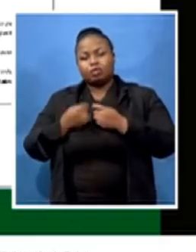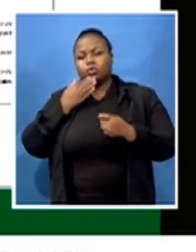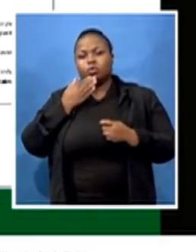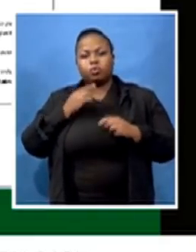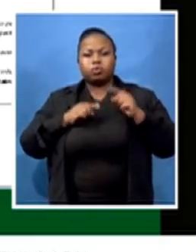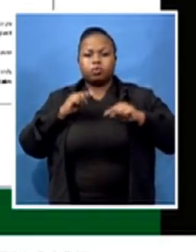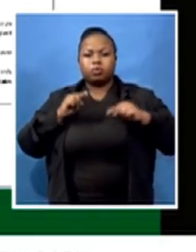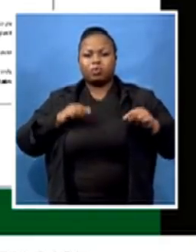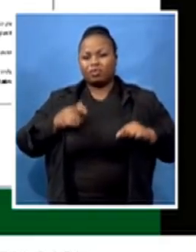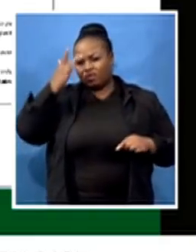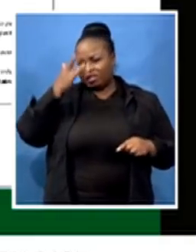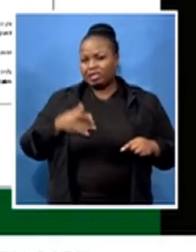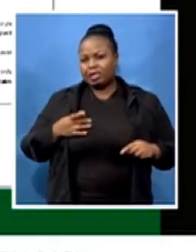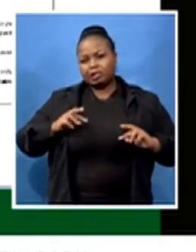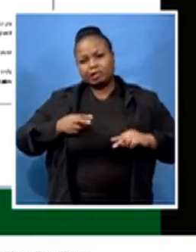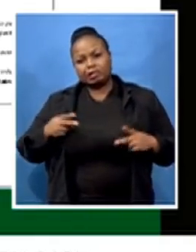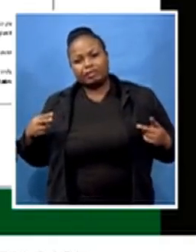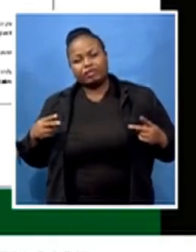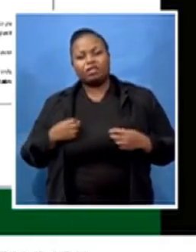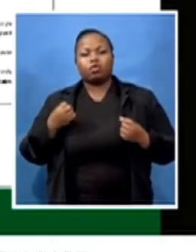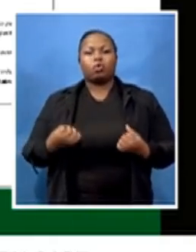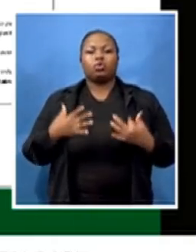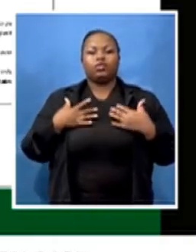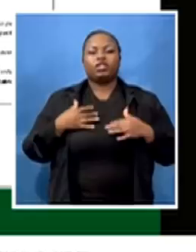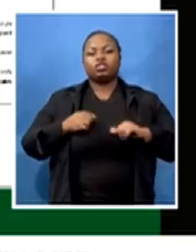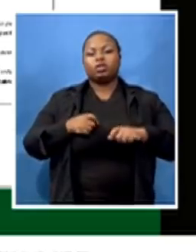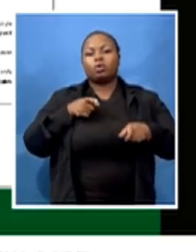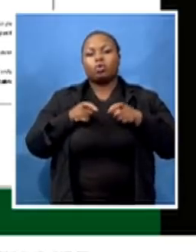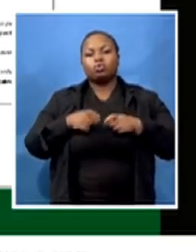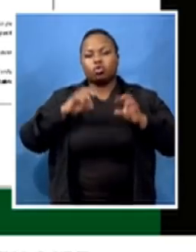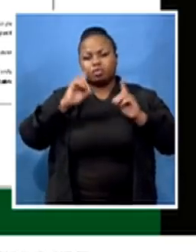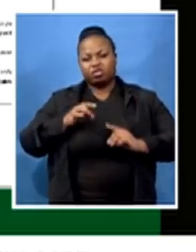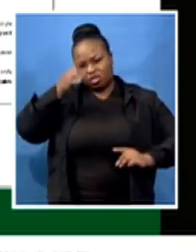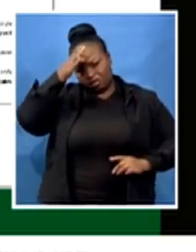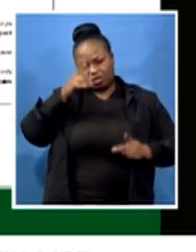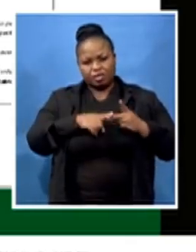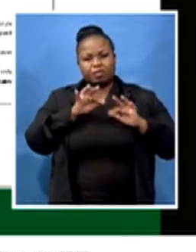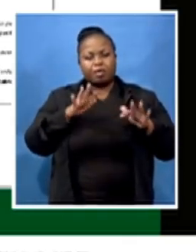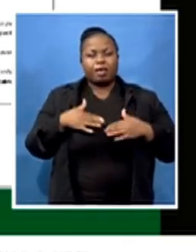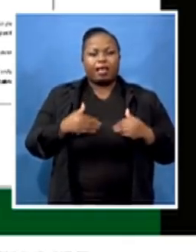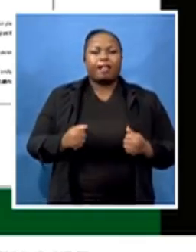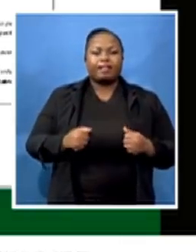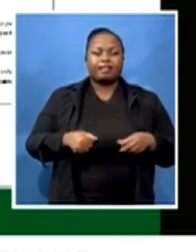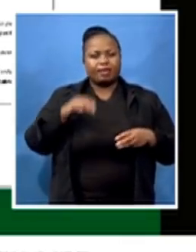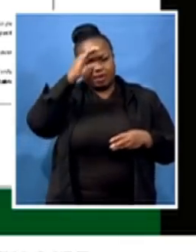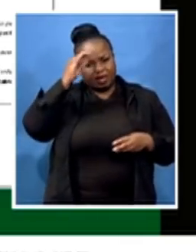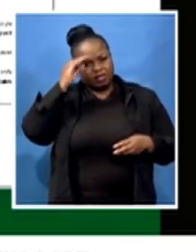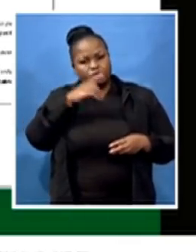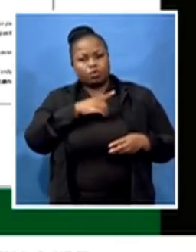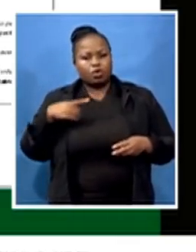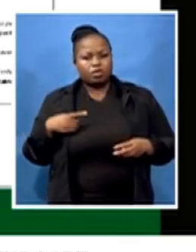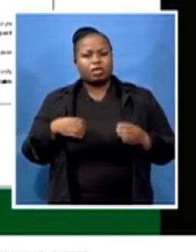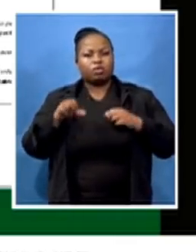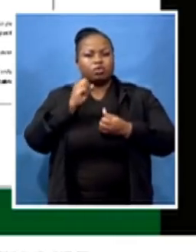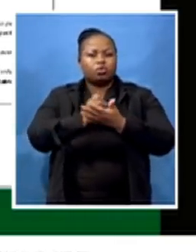got infection control specialists, public health specialists, nurses, doctors, social workers, psychologists. They